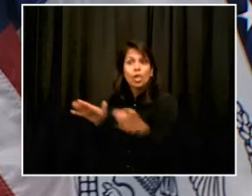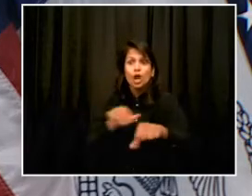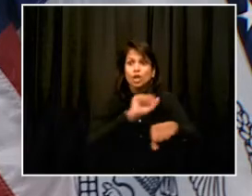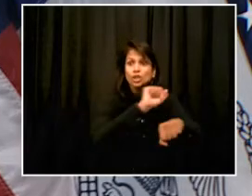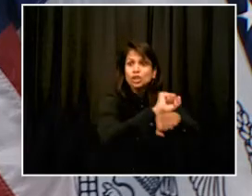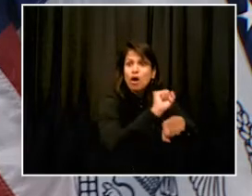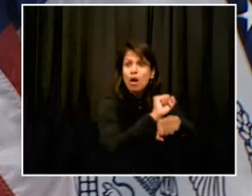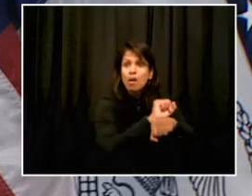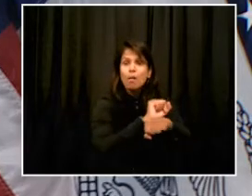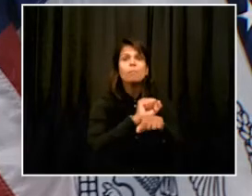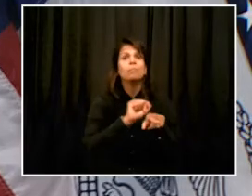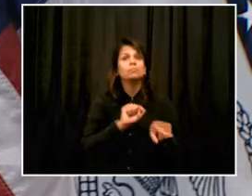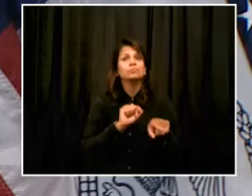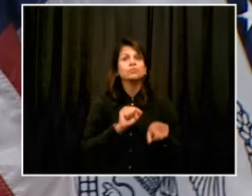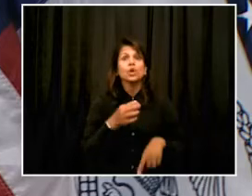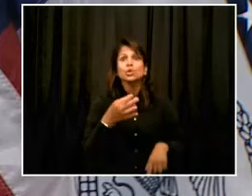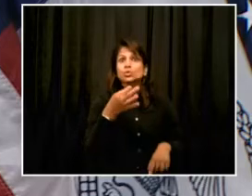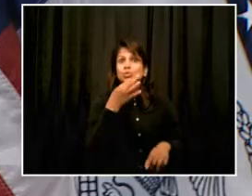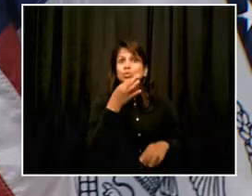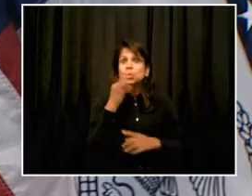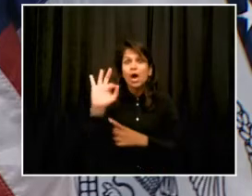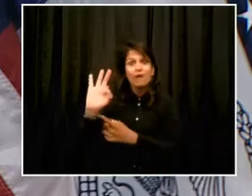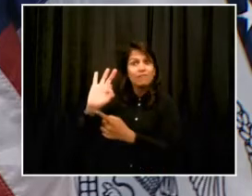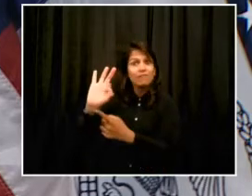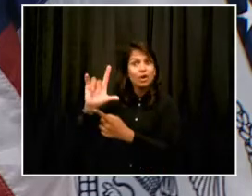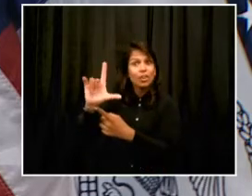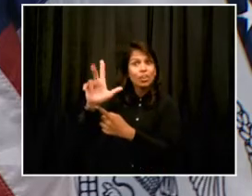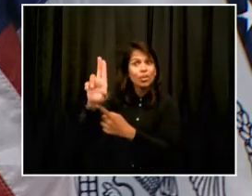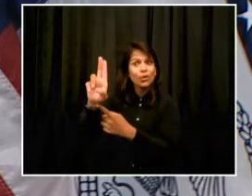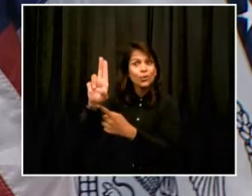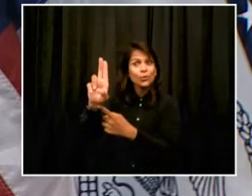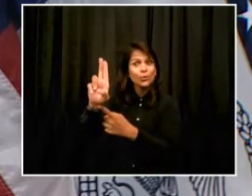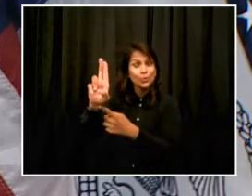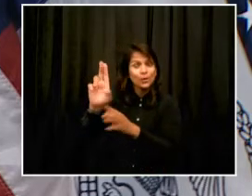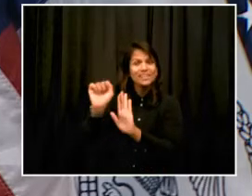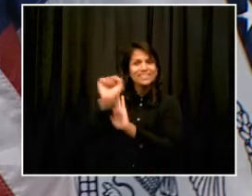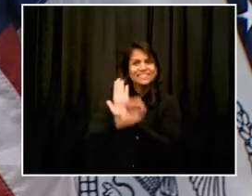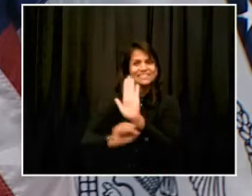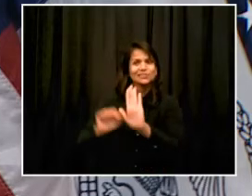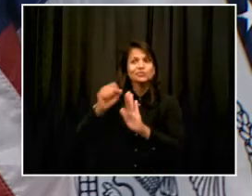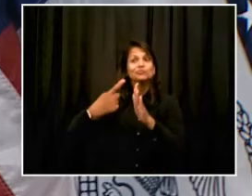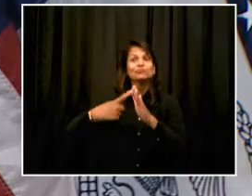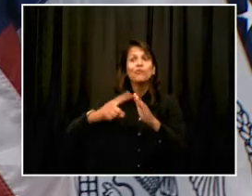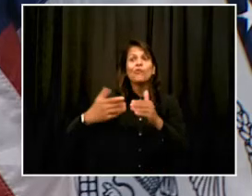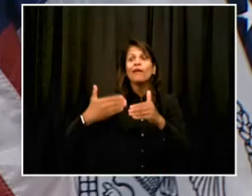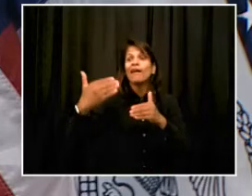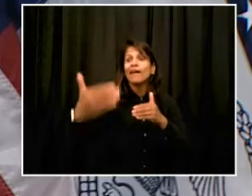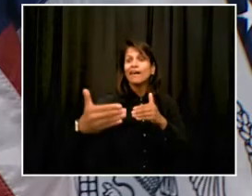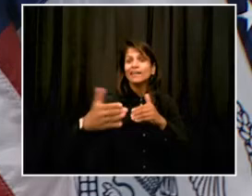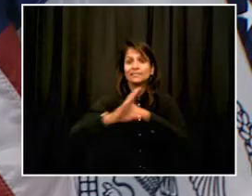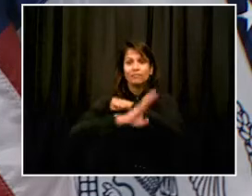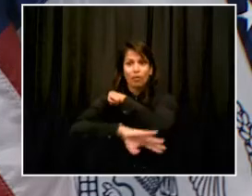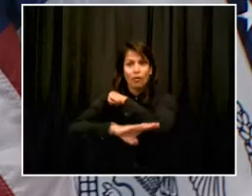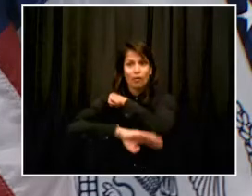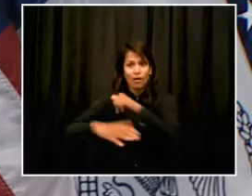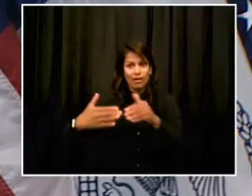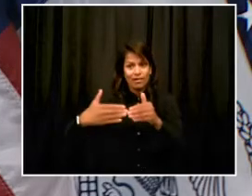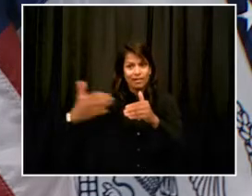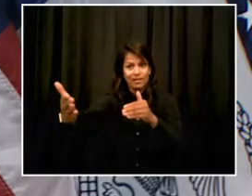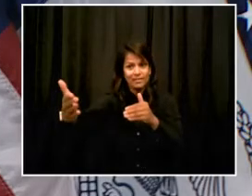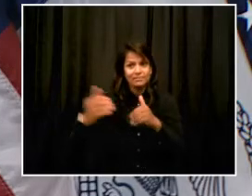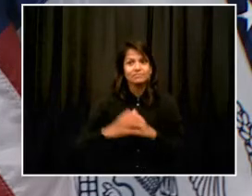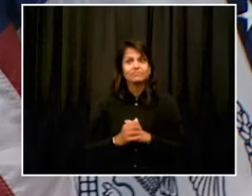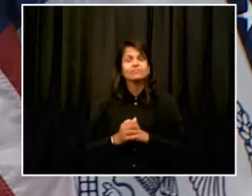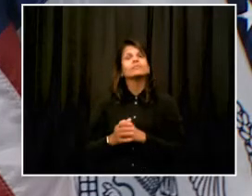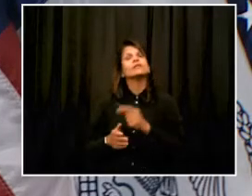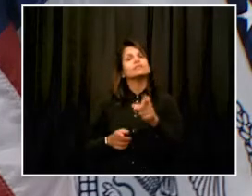need to be ready for those things. I have not a question in my mind, because I've seen his work, that Dr. Dave Choksi is going to be the person who can